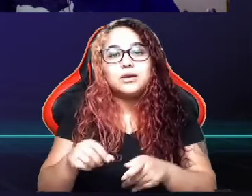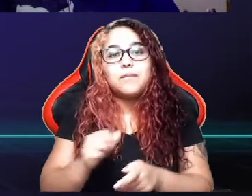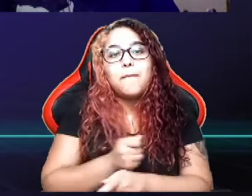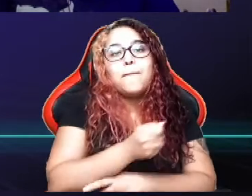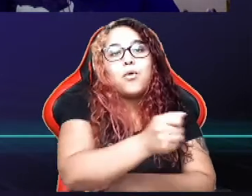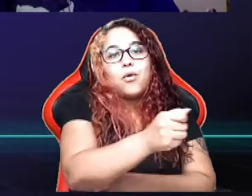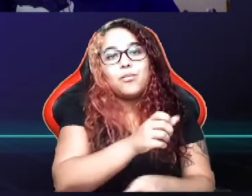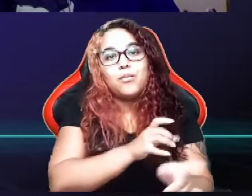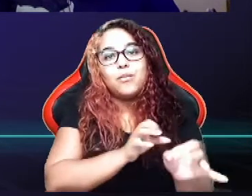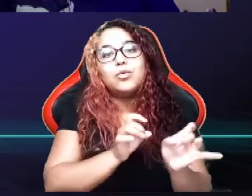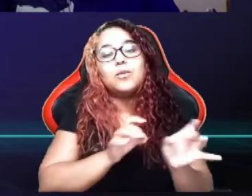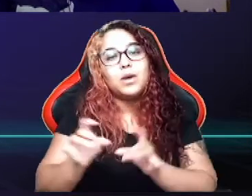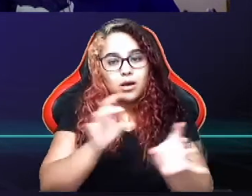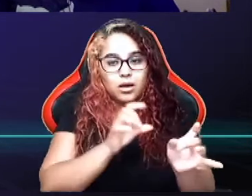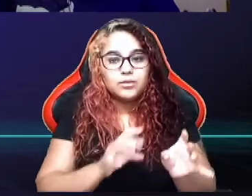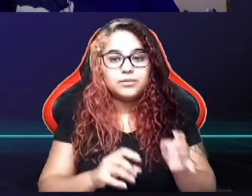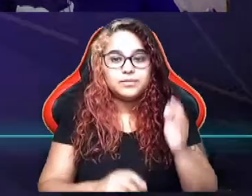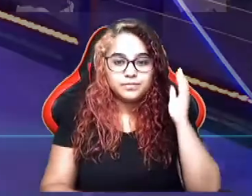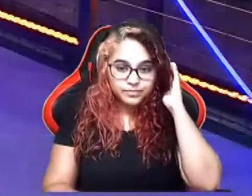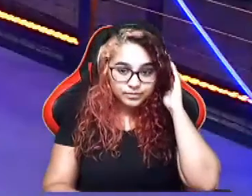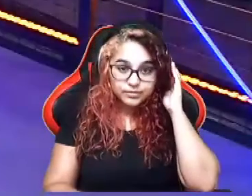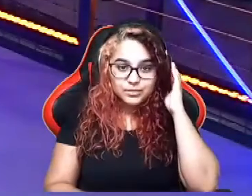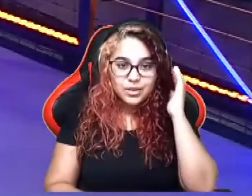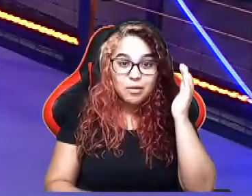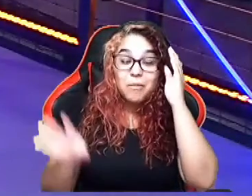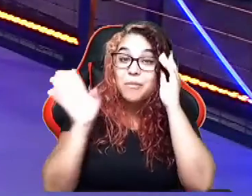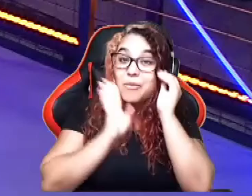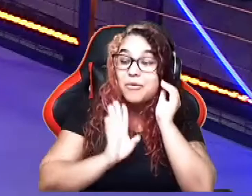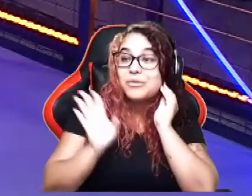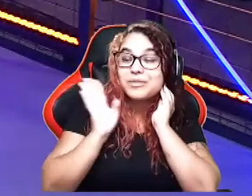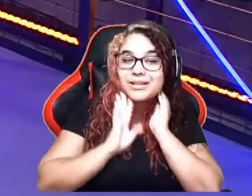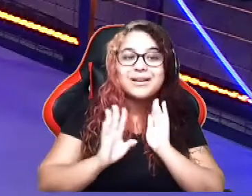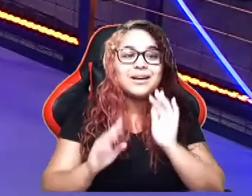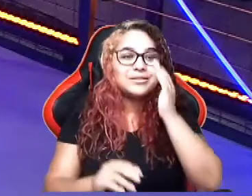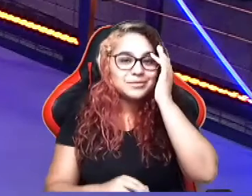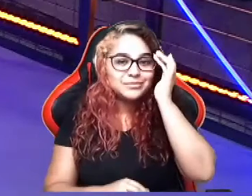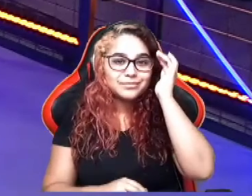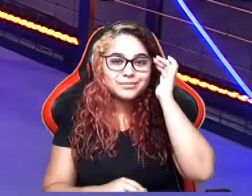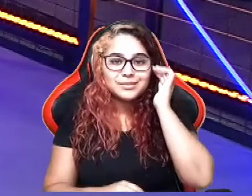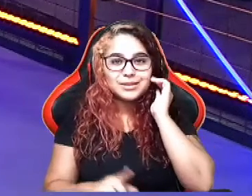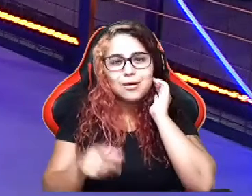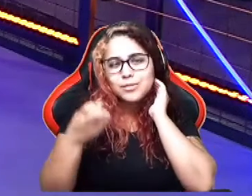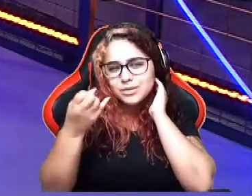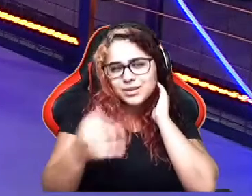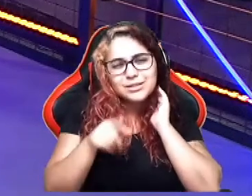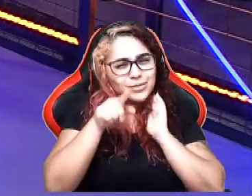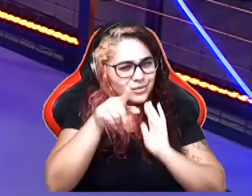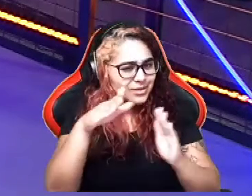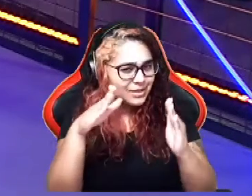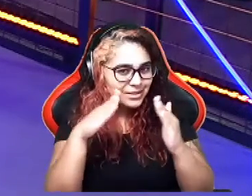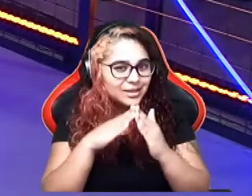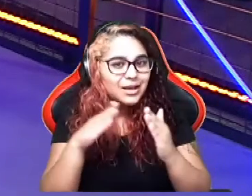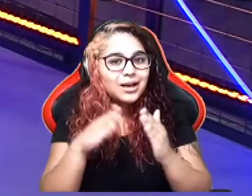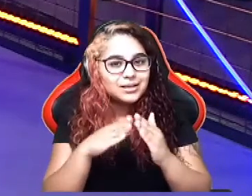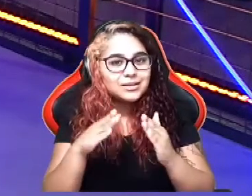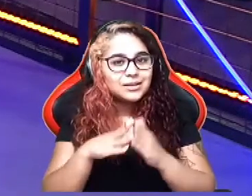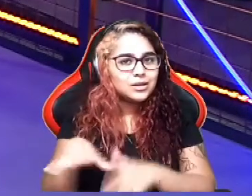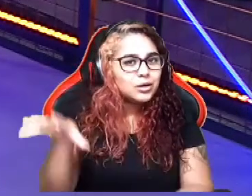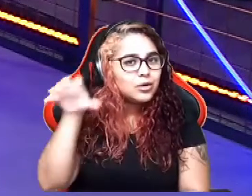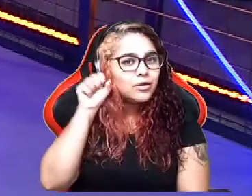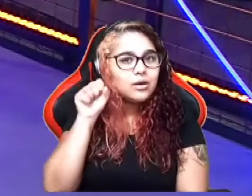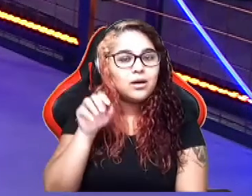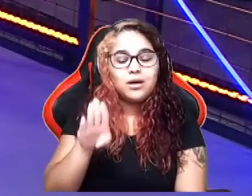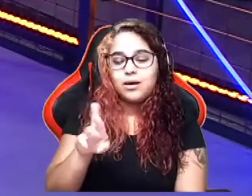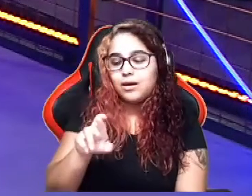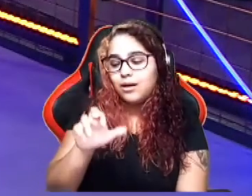be positioning itself in the marketplace. Olha, That's great to hear. Look, just a side note